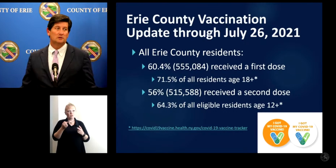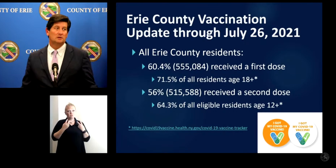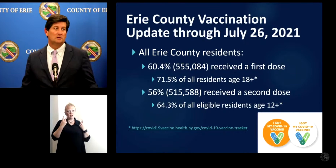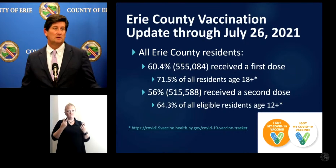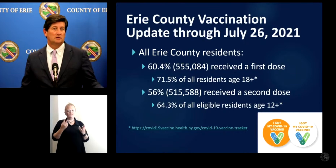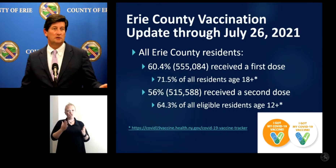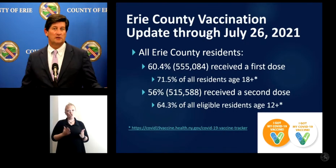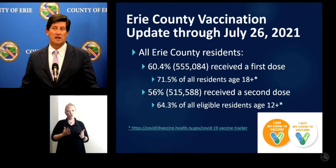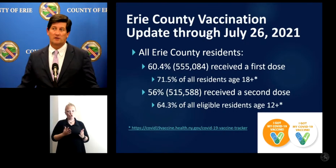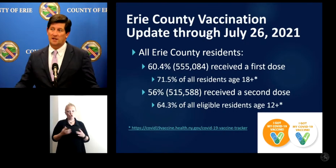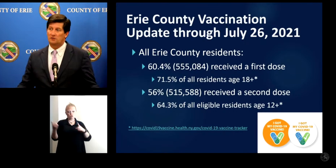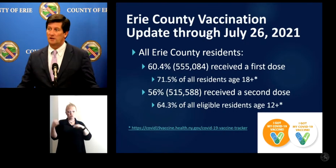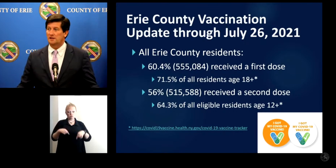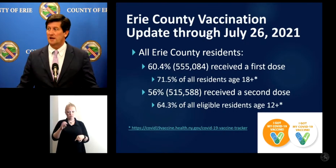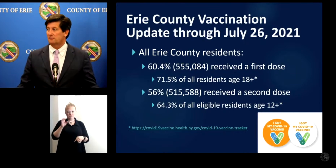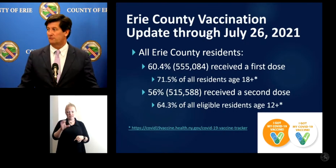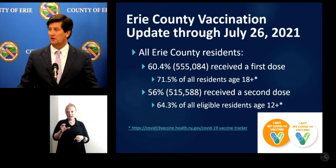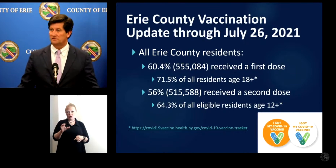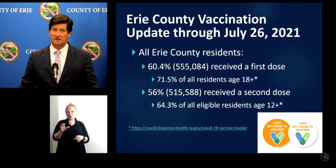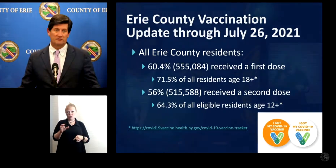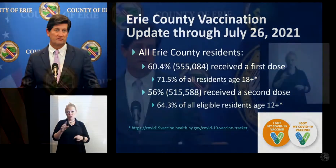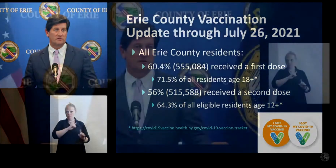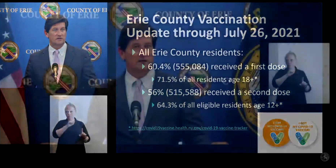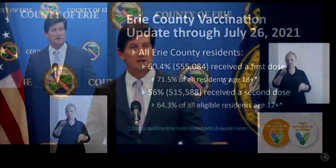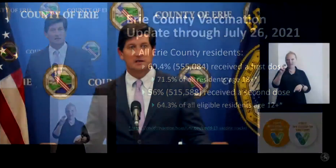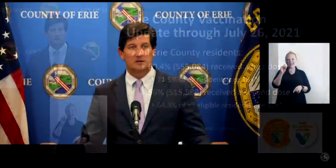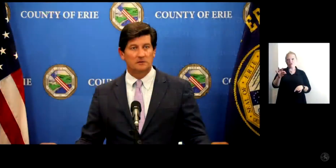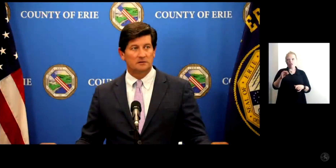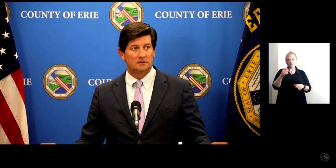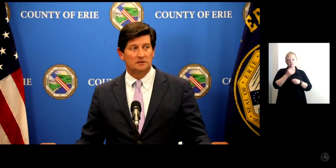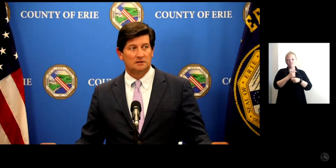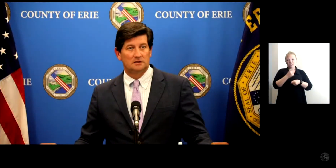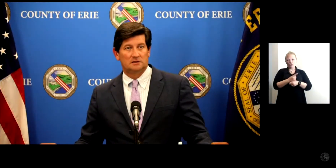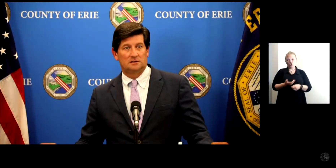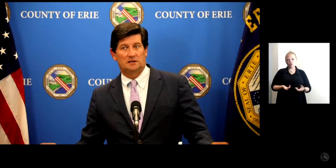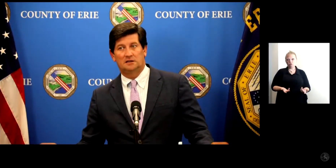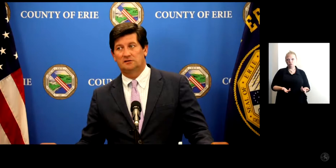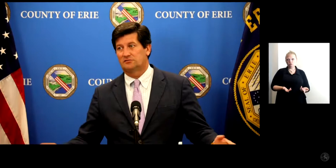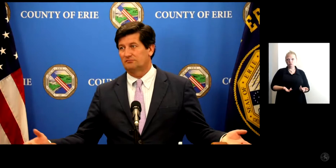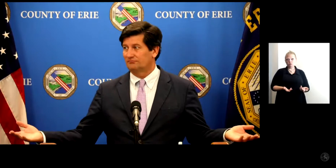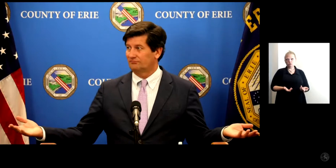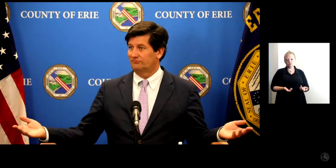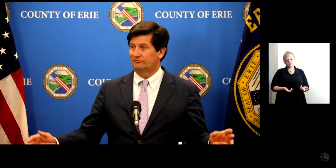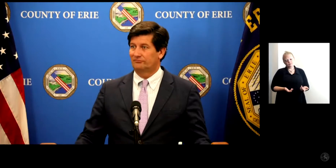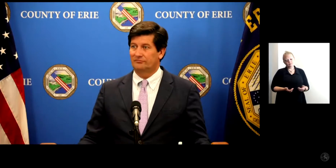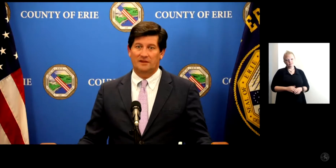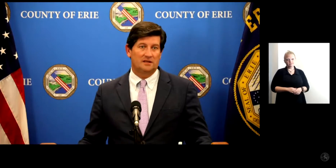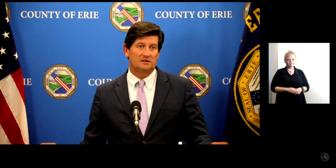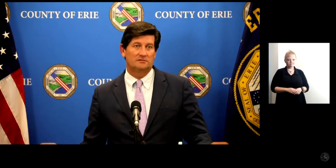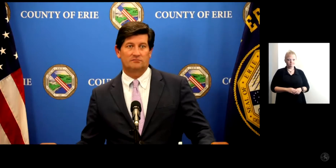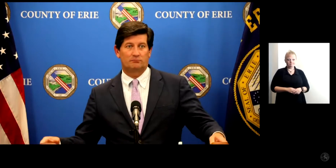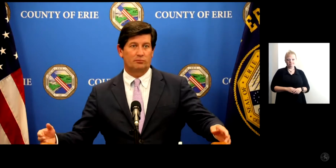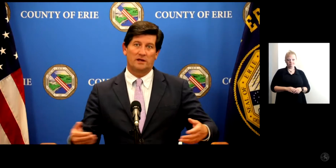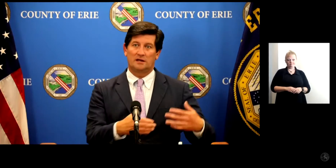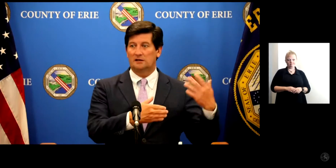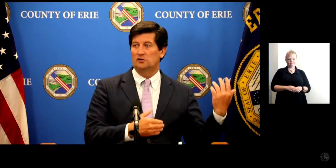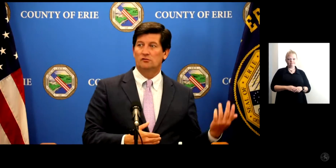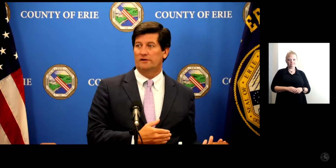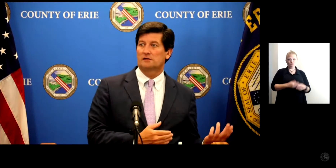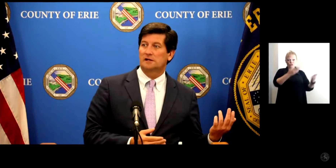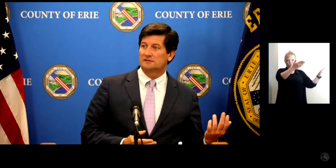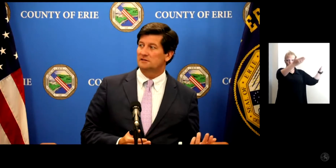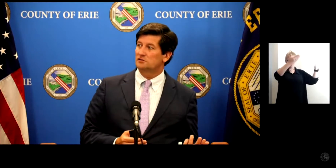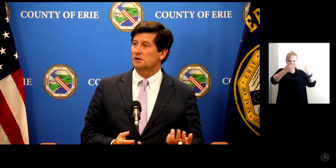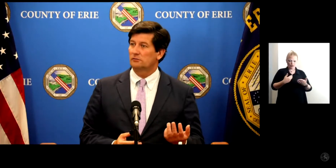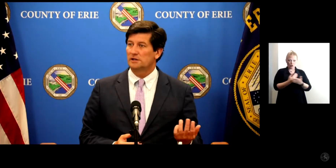through Erie County on the way to Niagara Falls every year. And they could bring a